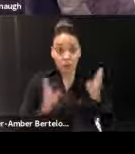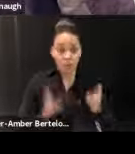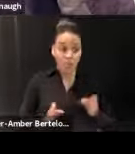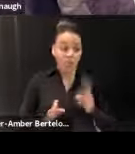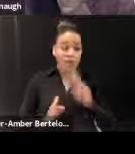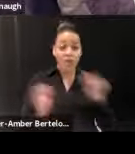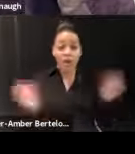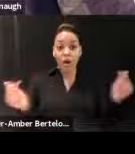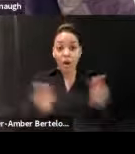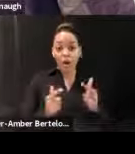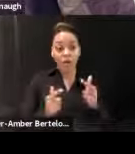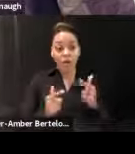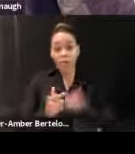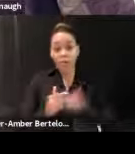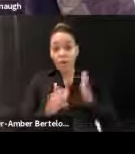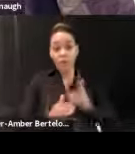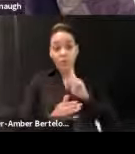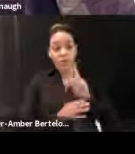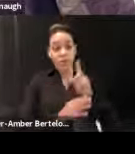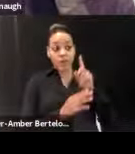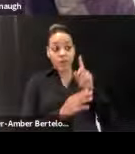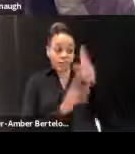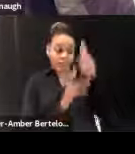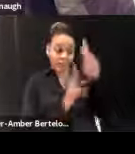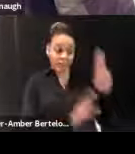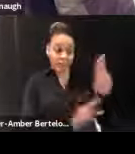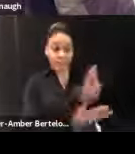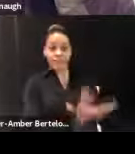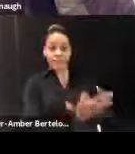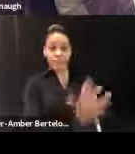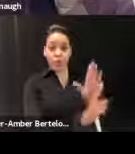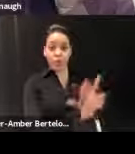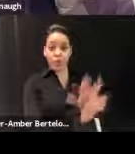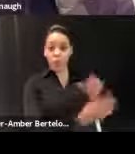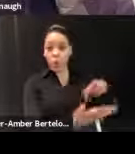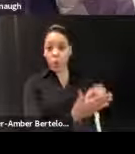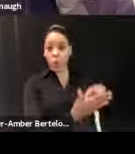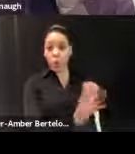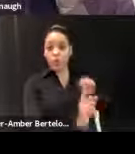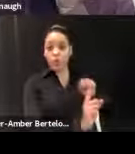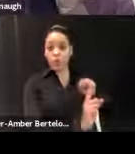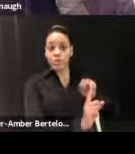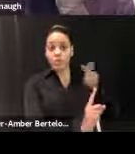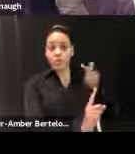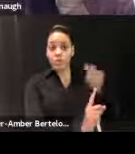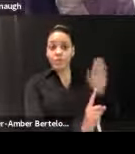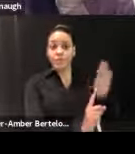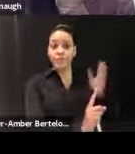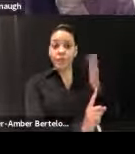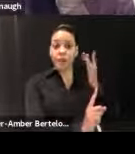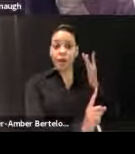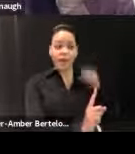it owes a great debt to Brooks, because she was